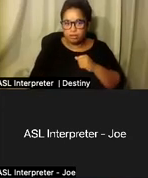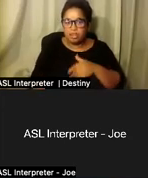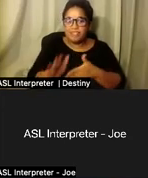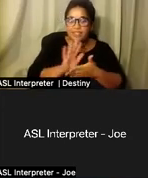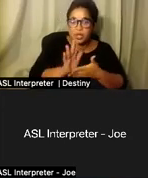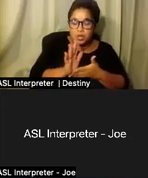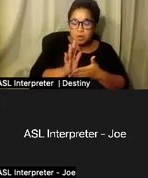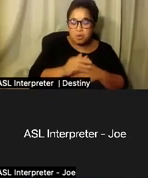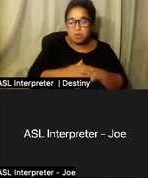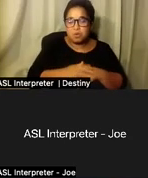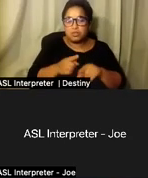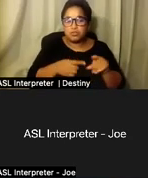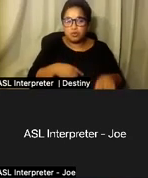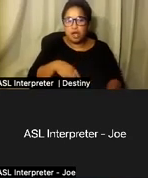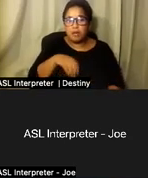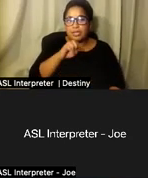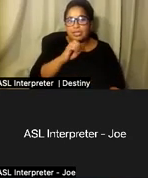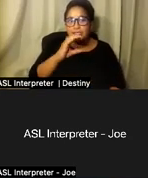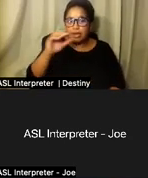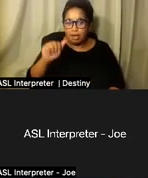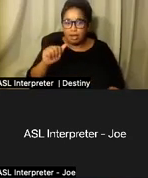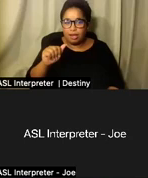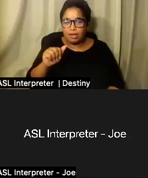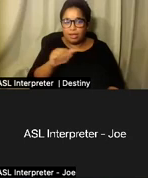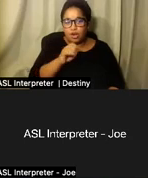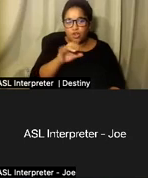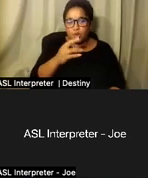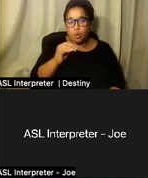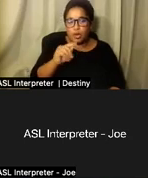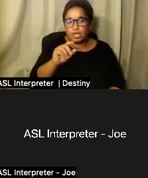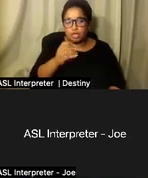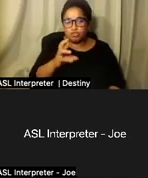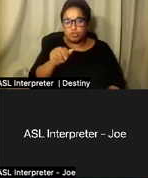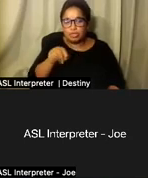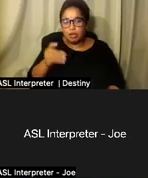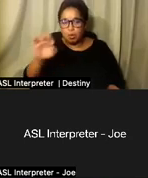at earthquakecountry.org/step1, and in Spanish at